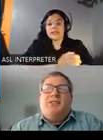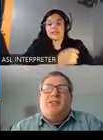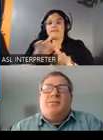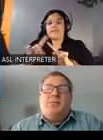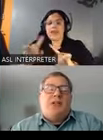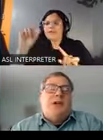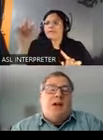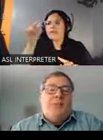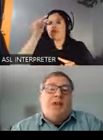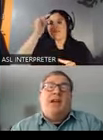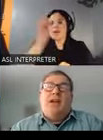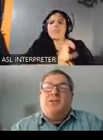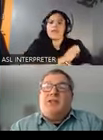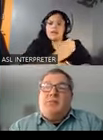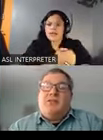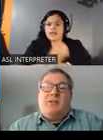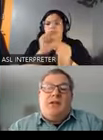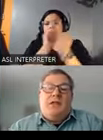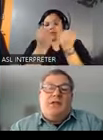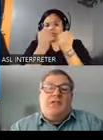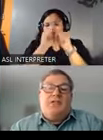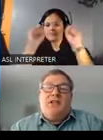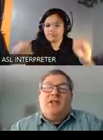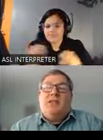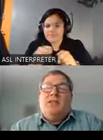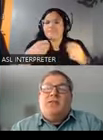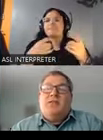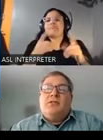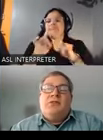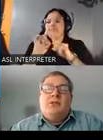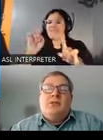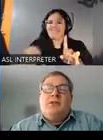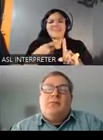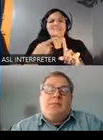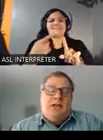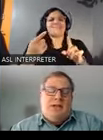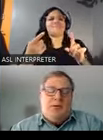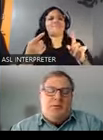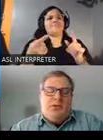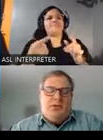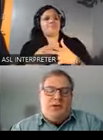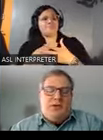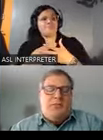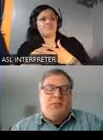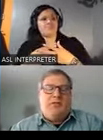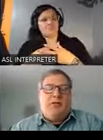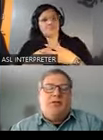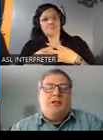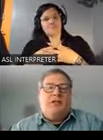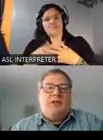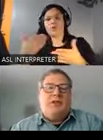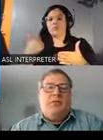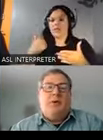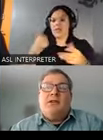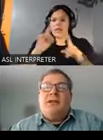energy systems, and other themes. This literature review, in keeping with our commitment to make our